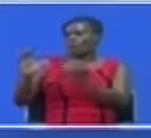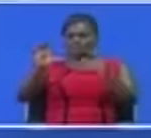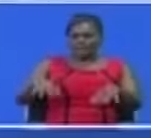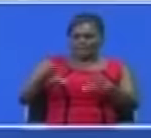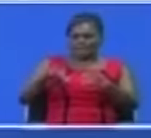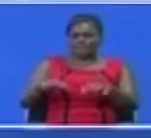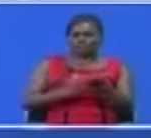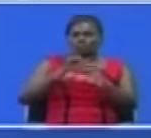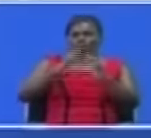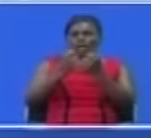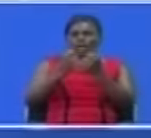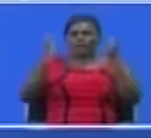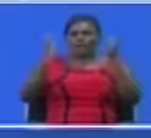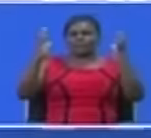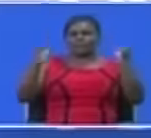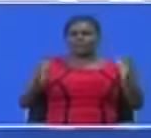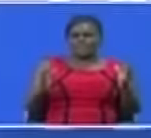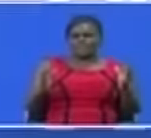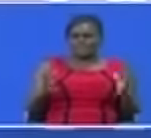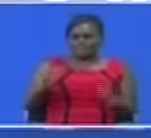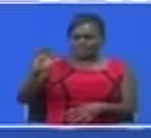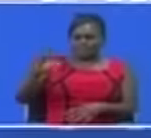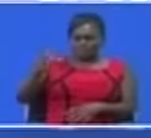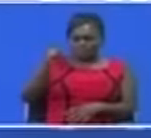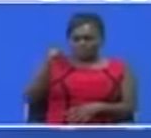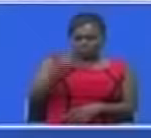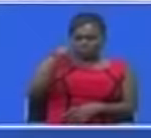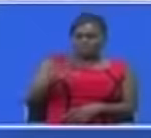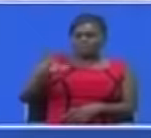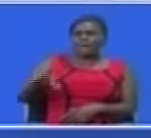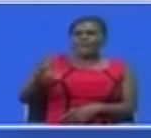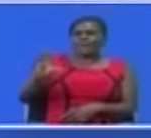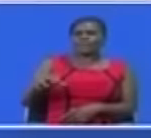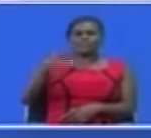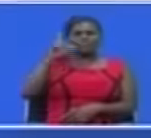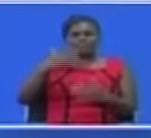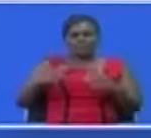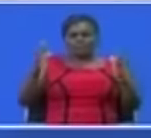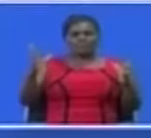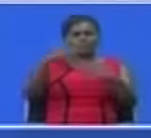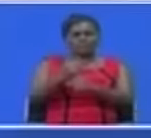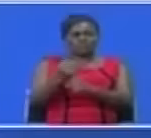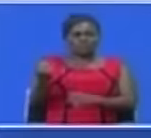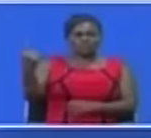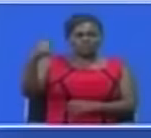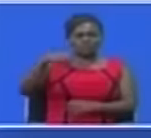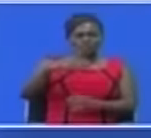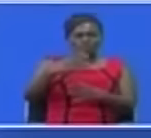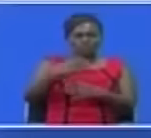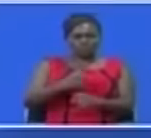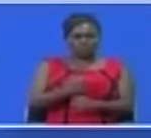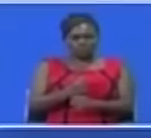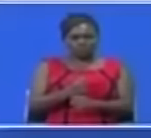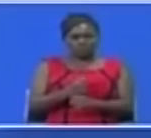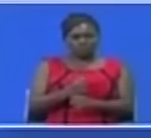market through the world's largest tea auction, the Mombasa Tea Auction, where large buyers like the Gold Crown Foods,